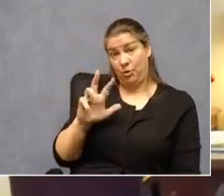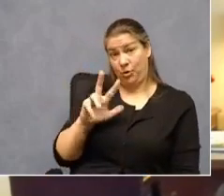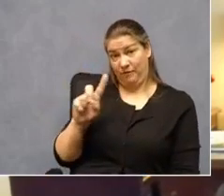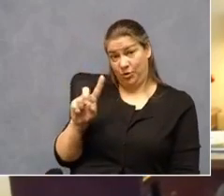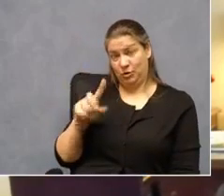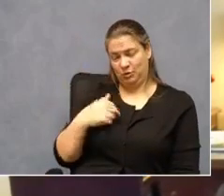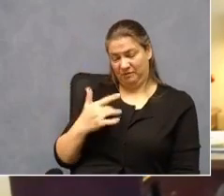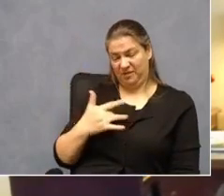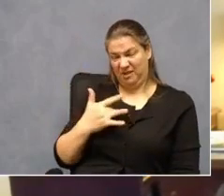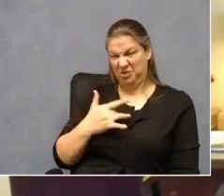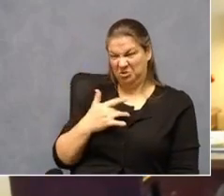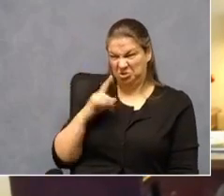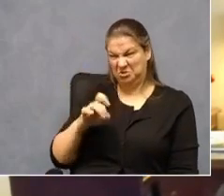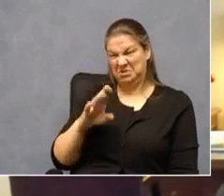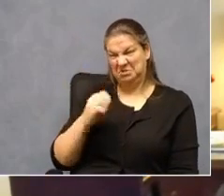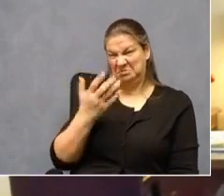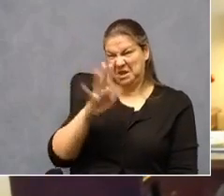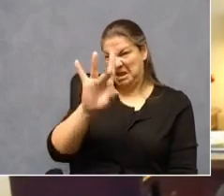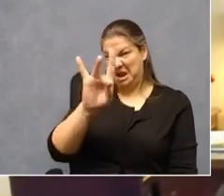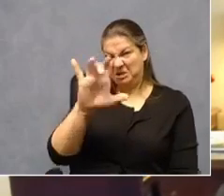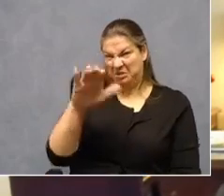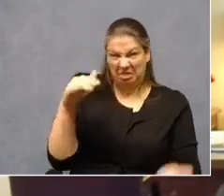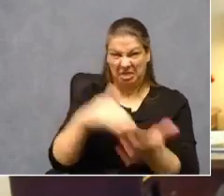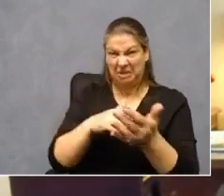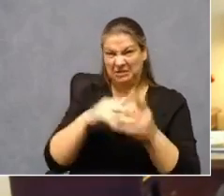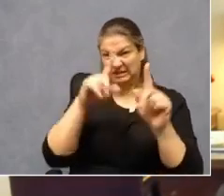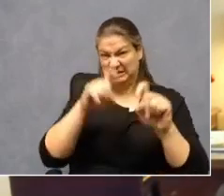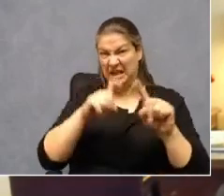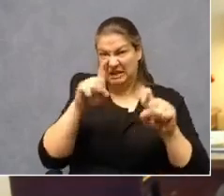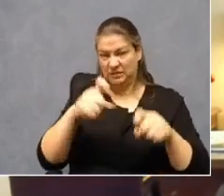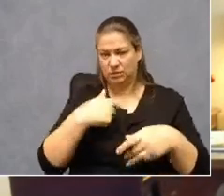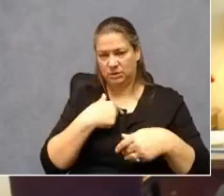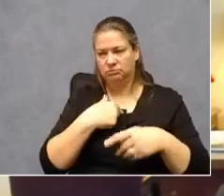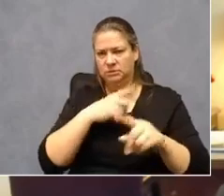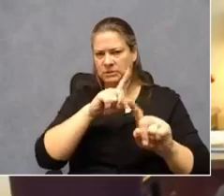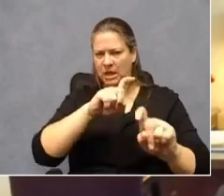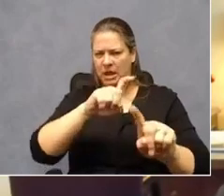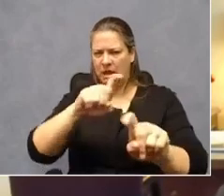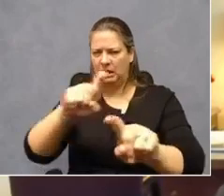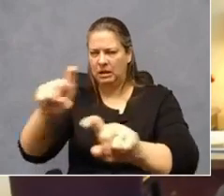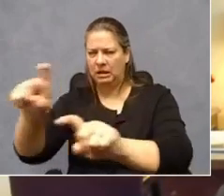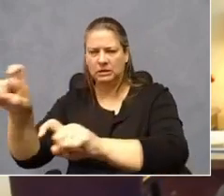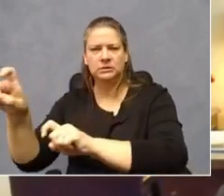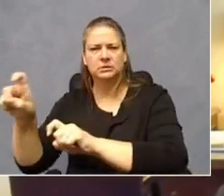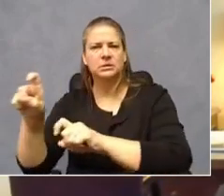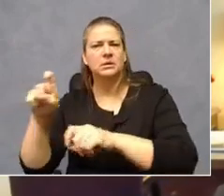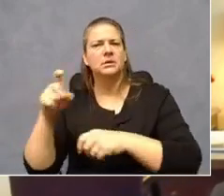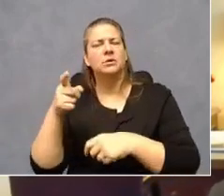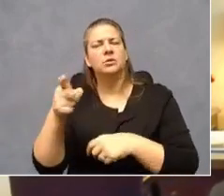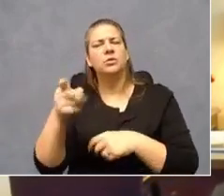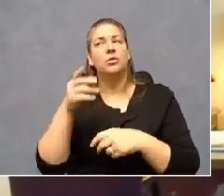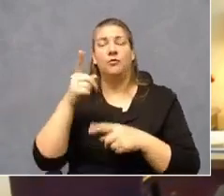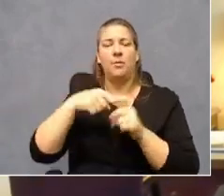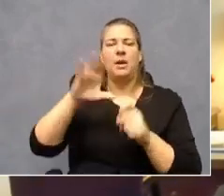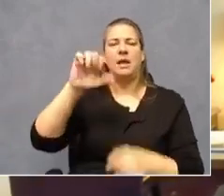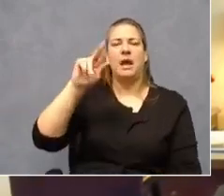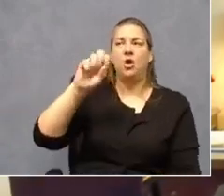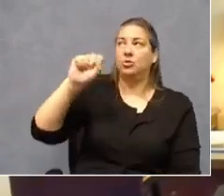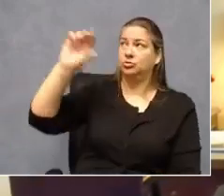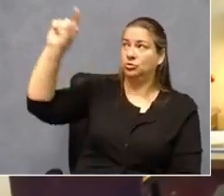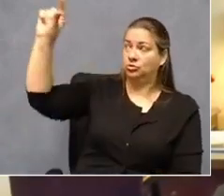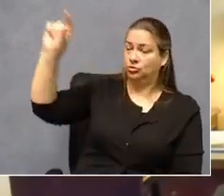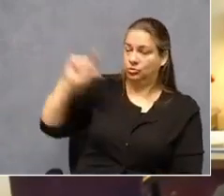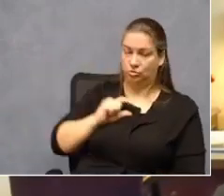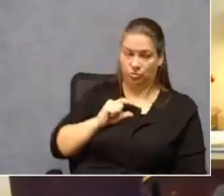to 800,000 tests that we will provide through CARES resources, supported by the